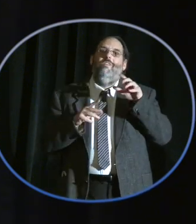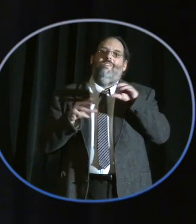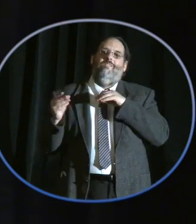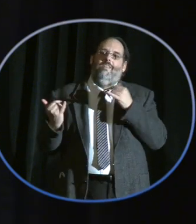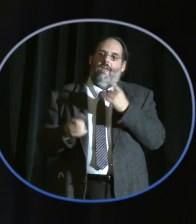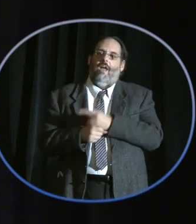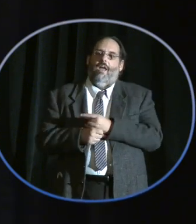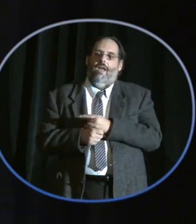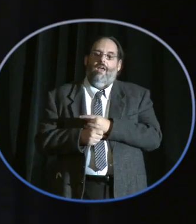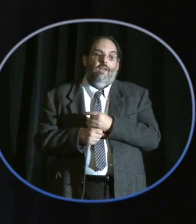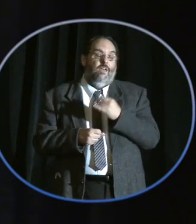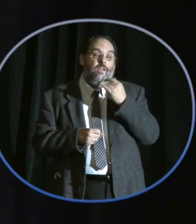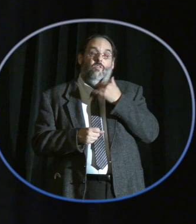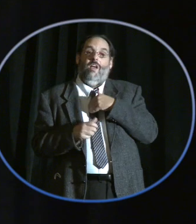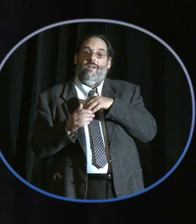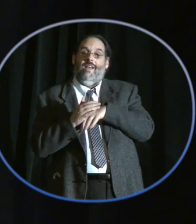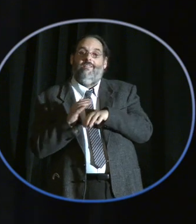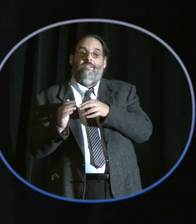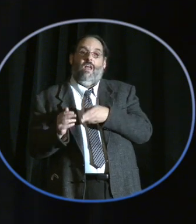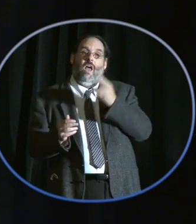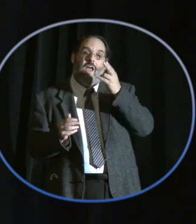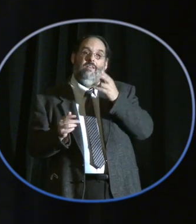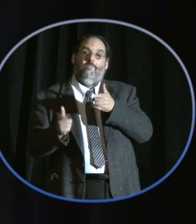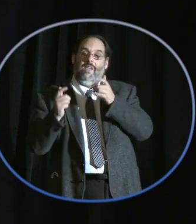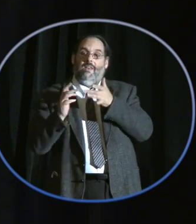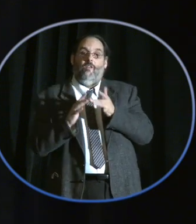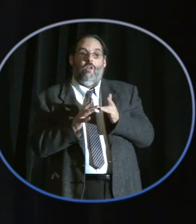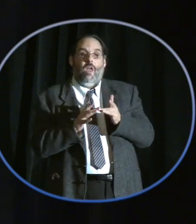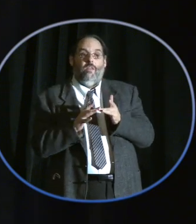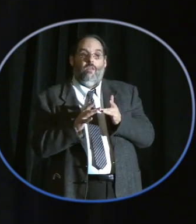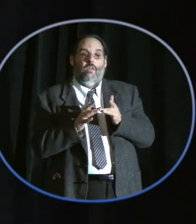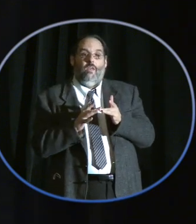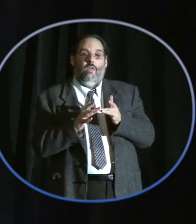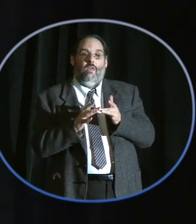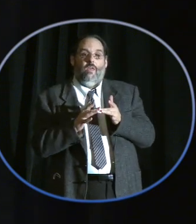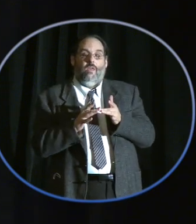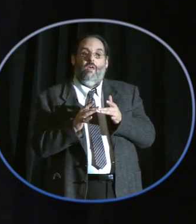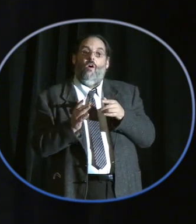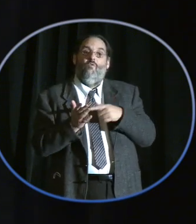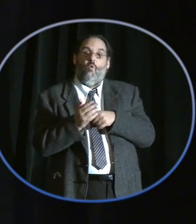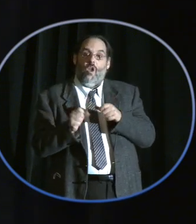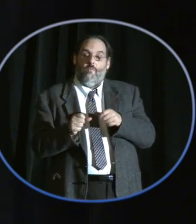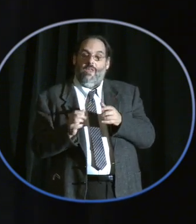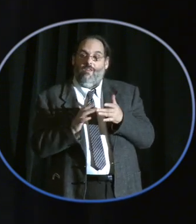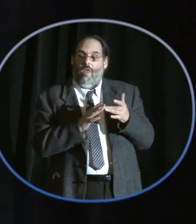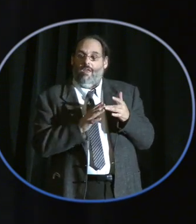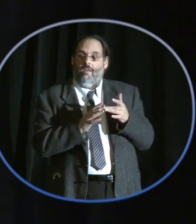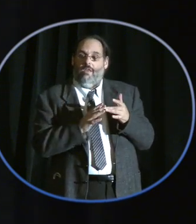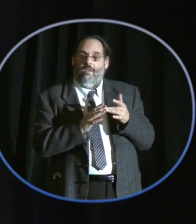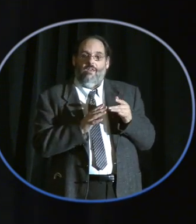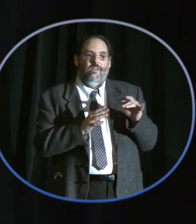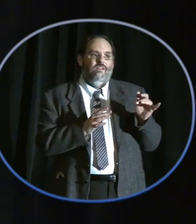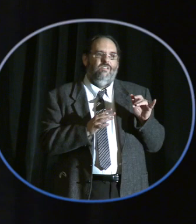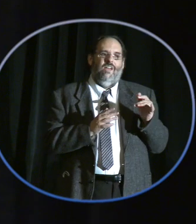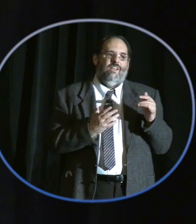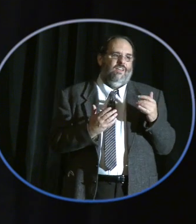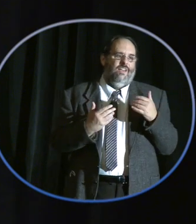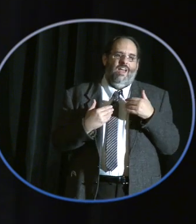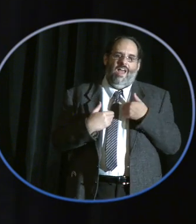today. Having access to high-speed, quality, affordable internet is like having water